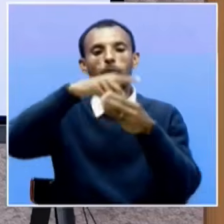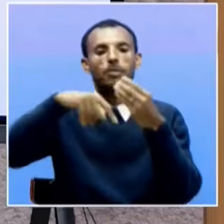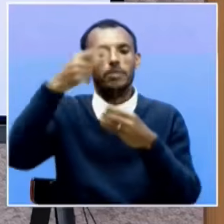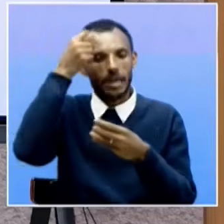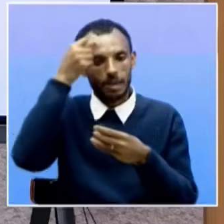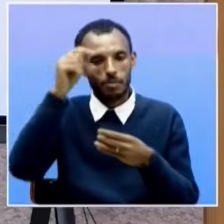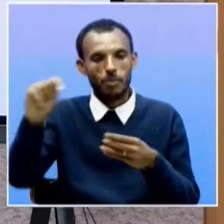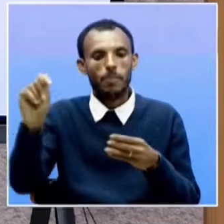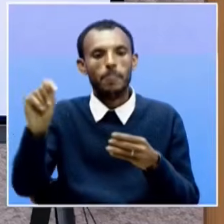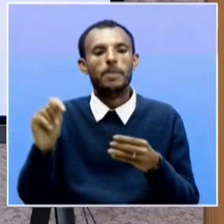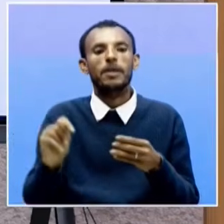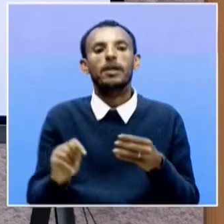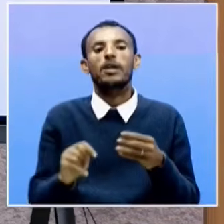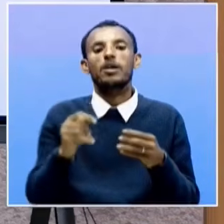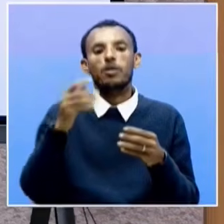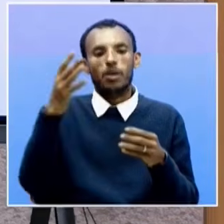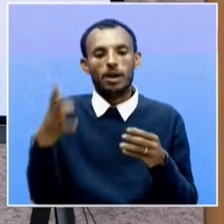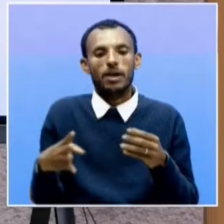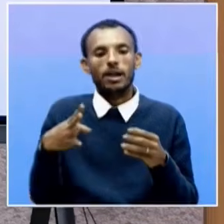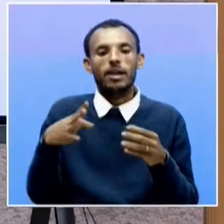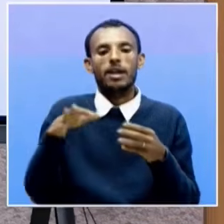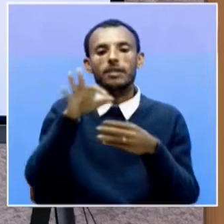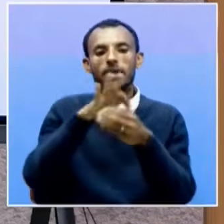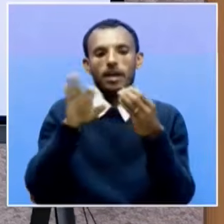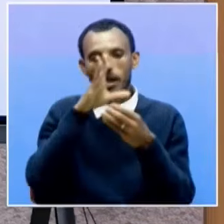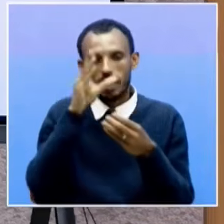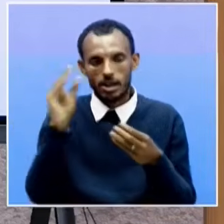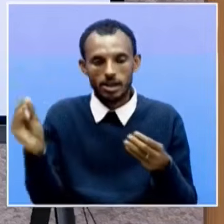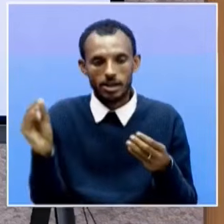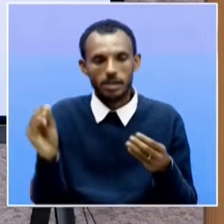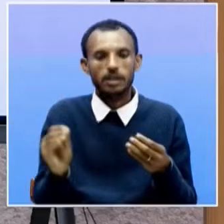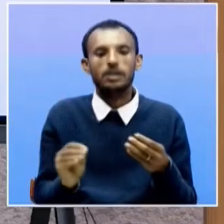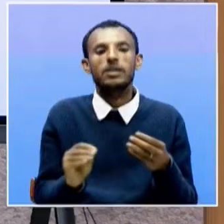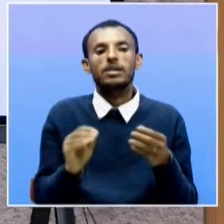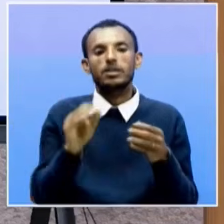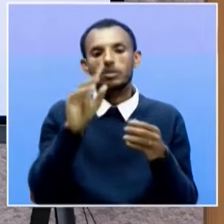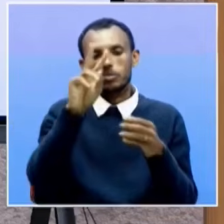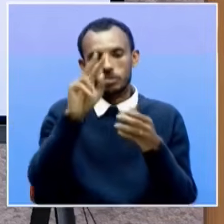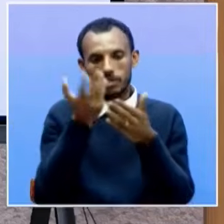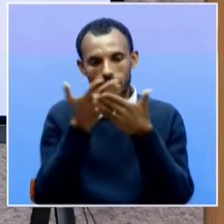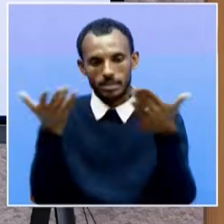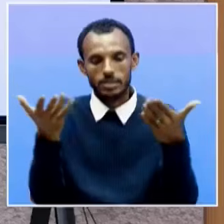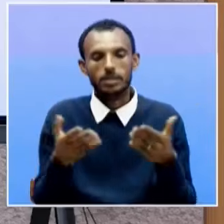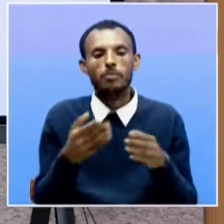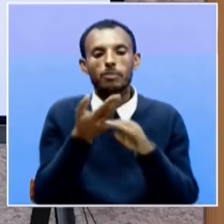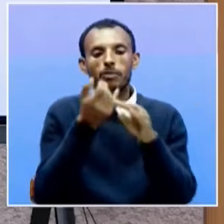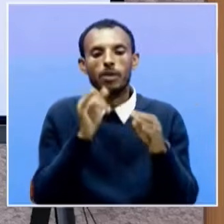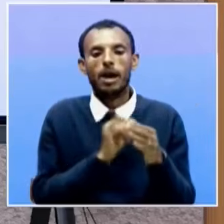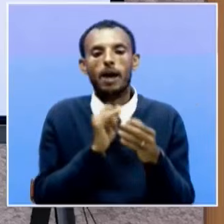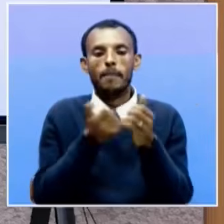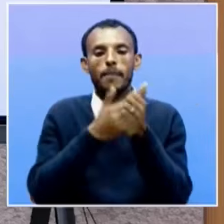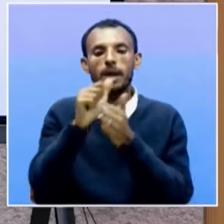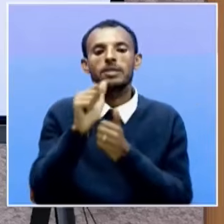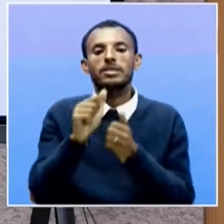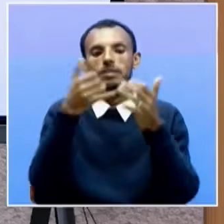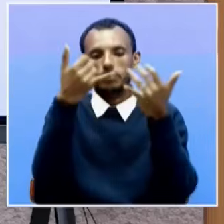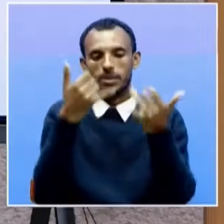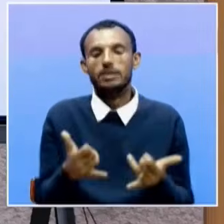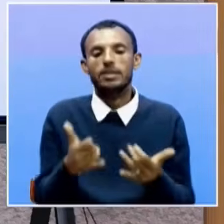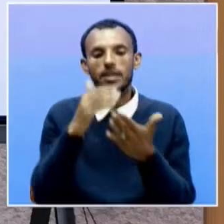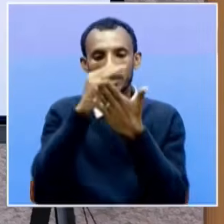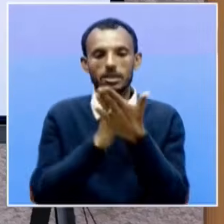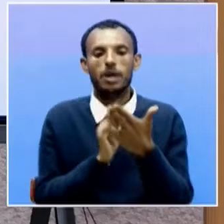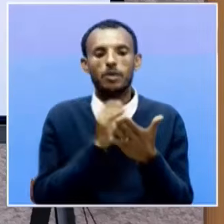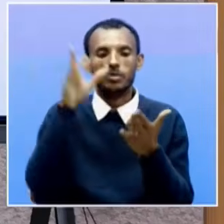on cyclic quadrilateral and some more two things, right? So before I proceed to the present lesson, I want